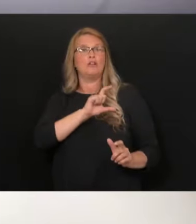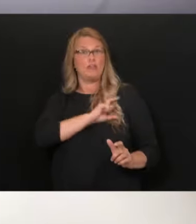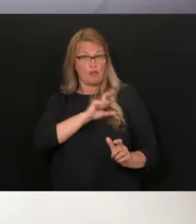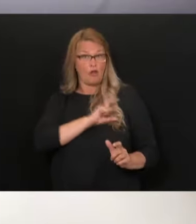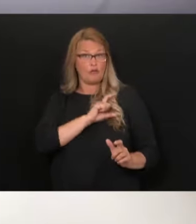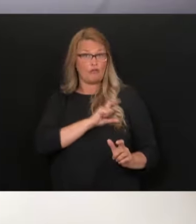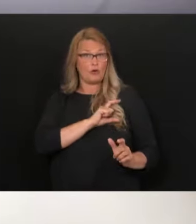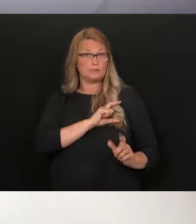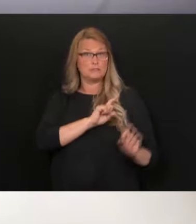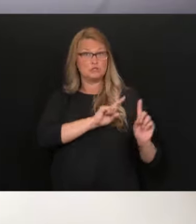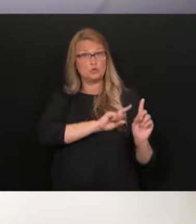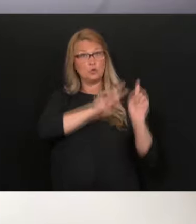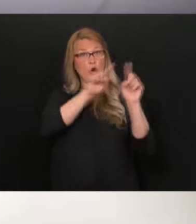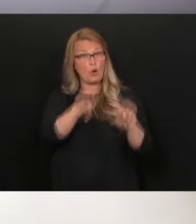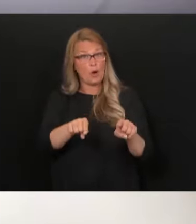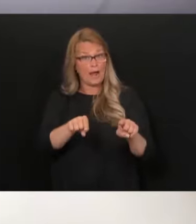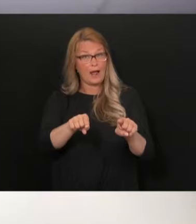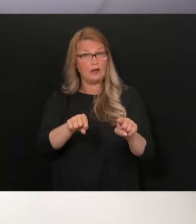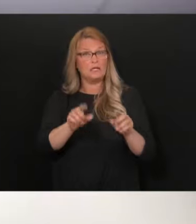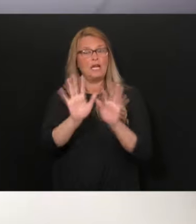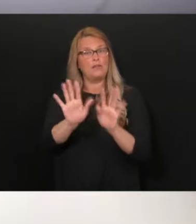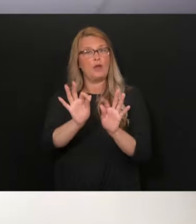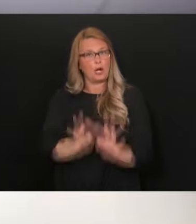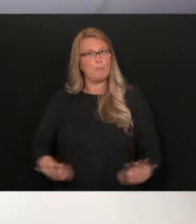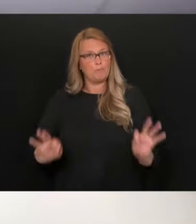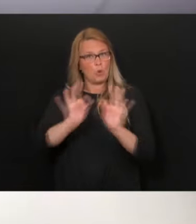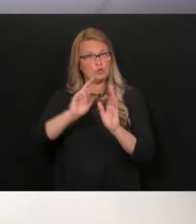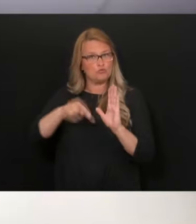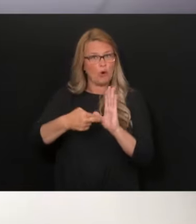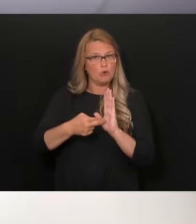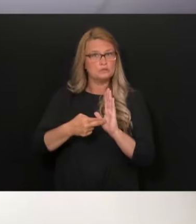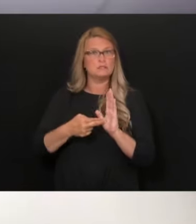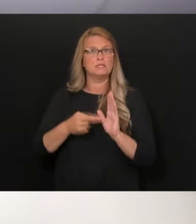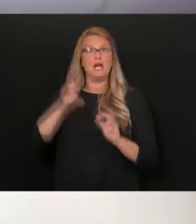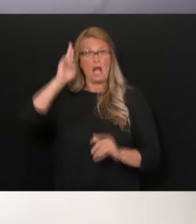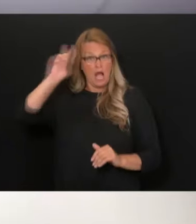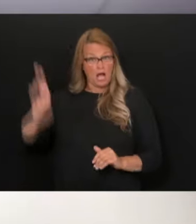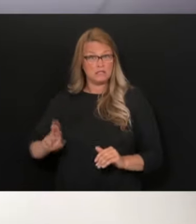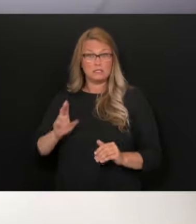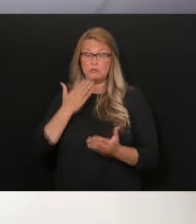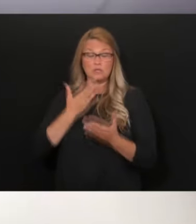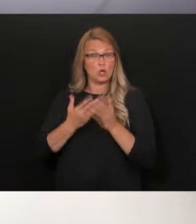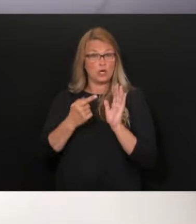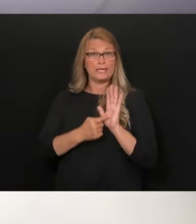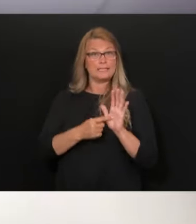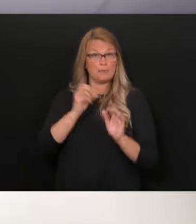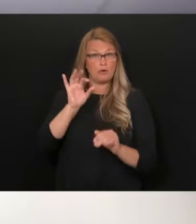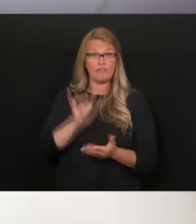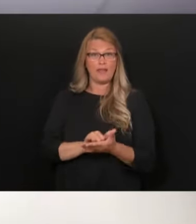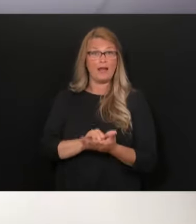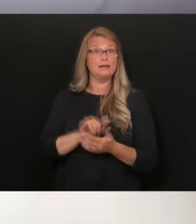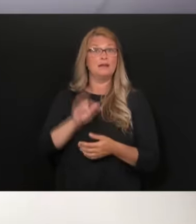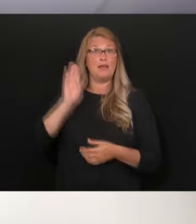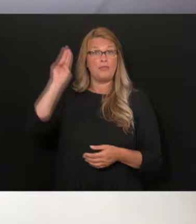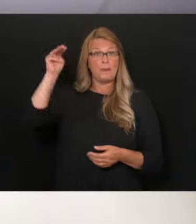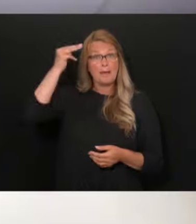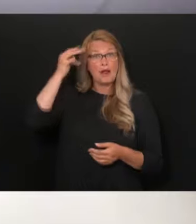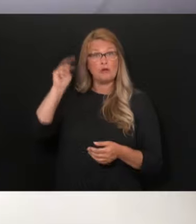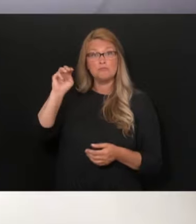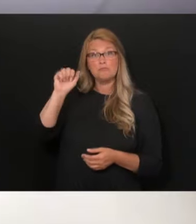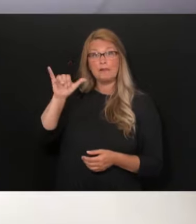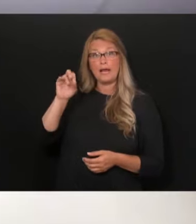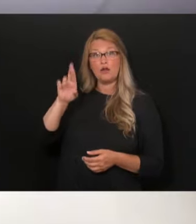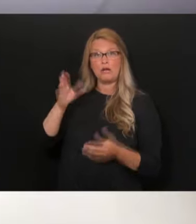and do the important roles that they have. Huntington was a great example of that. When the mayor asked the governor